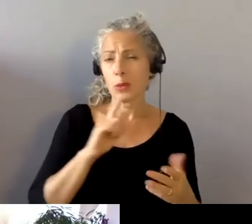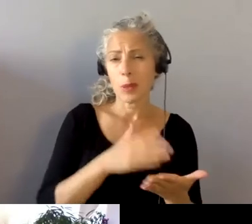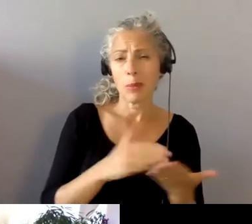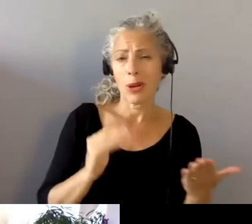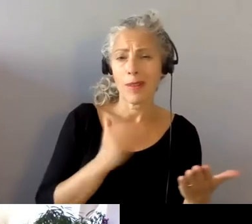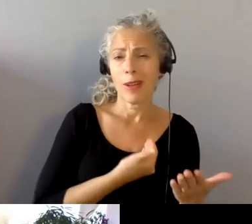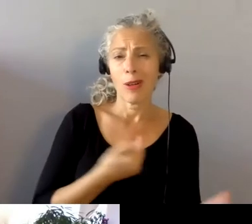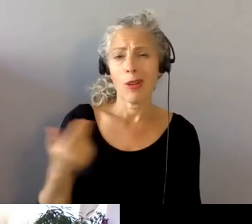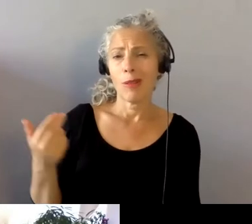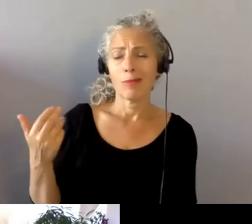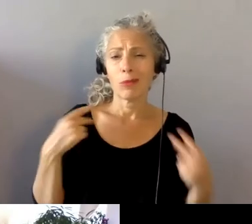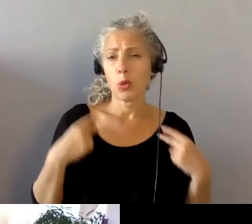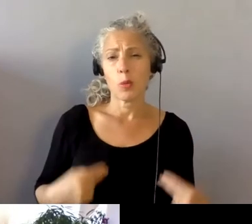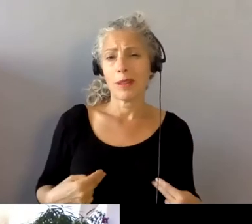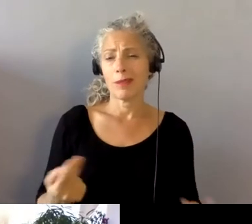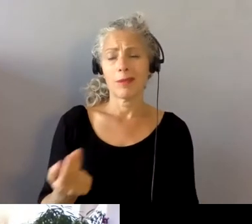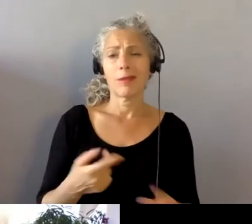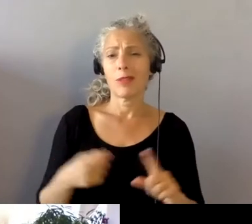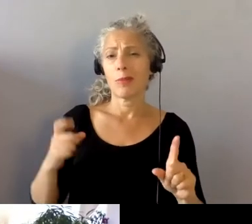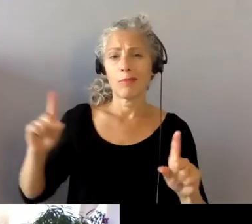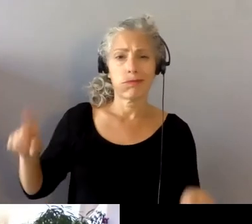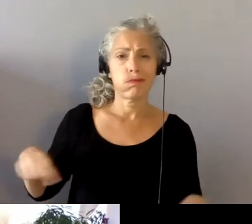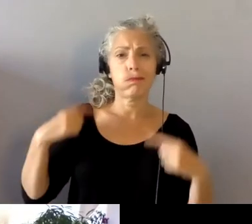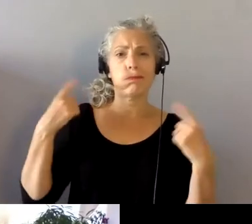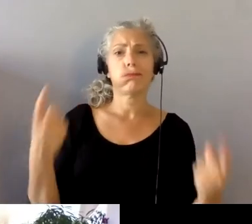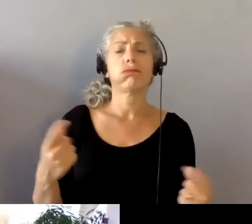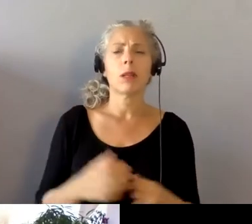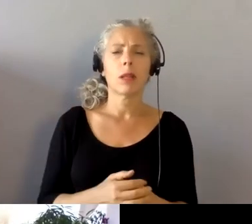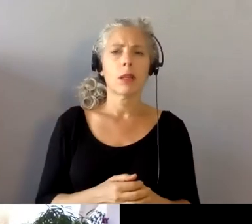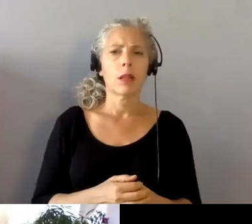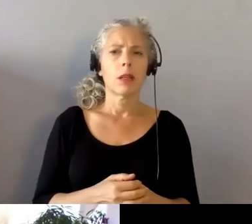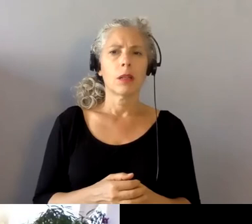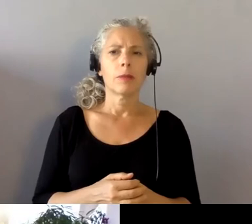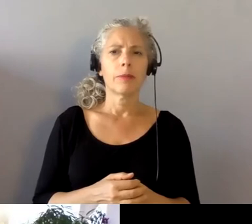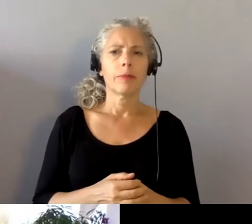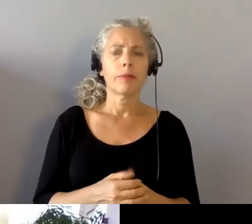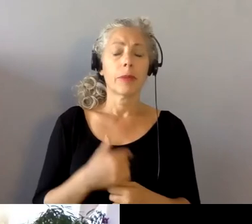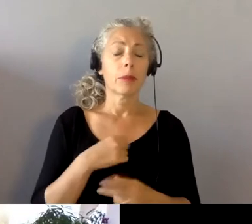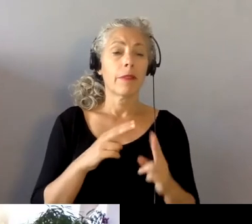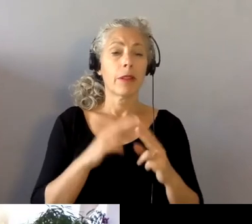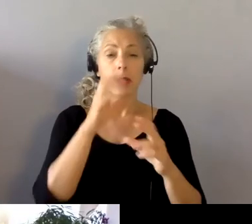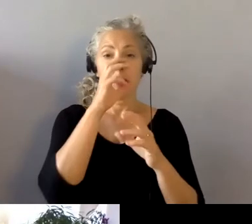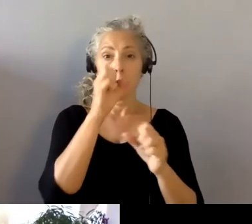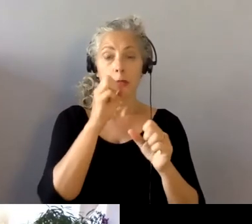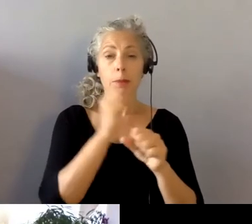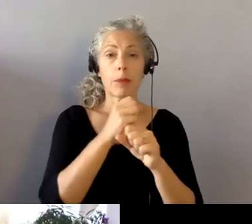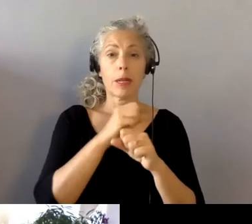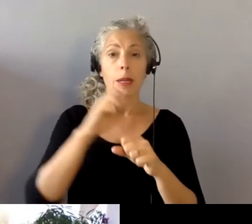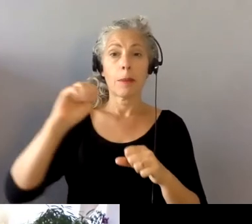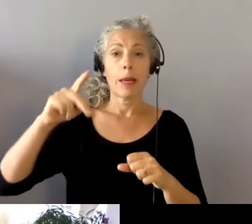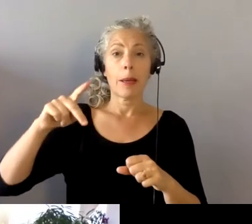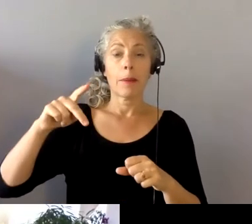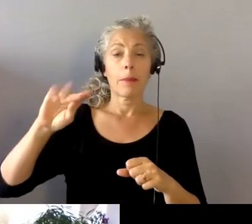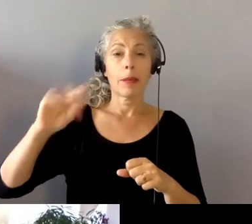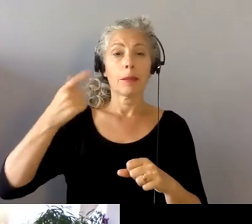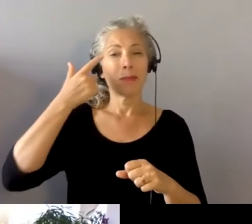from the beginning of time. And, you know, I've been really interested in map making since my drawing started to